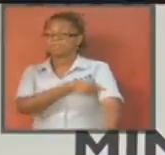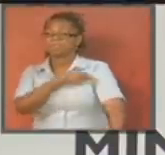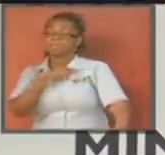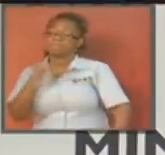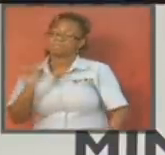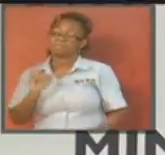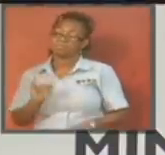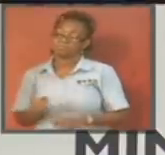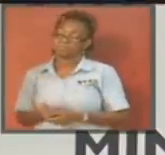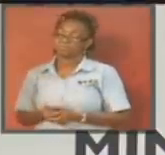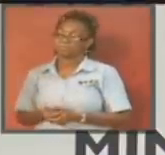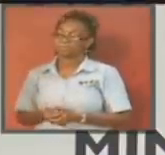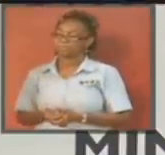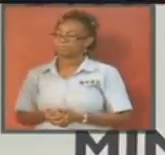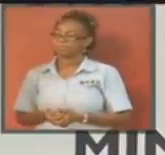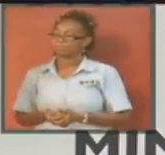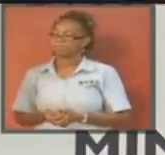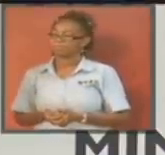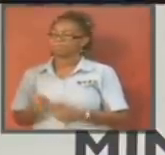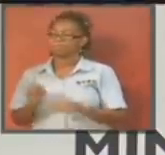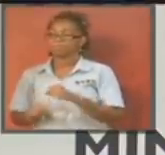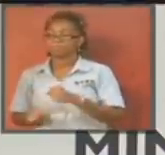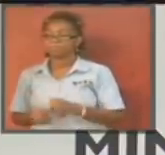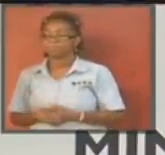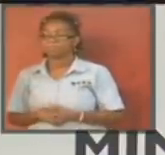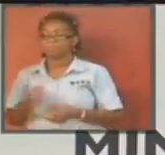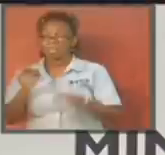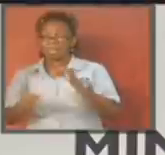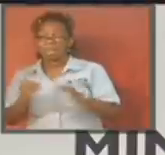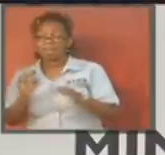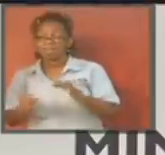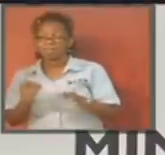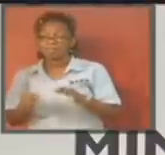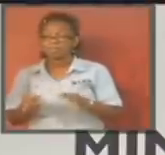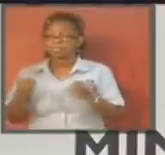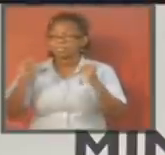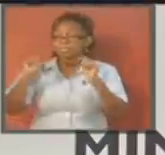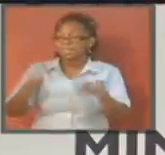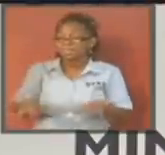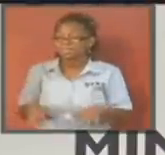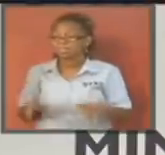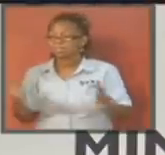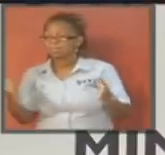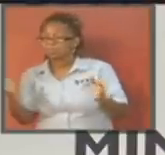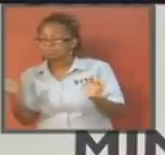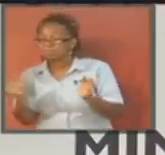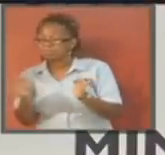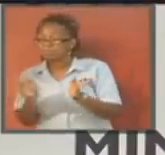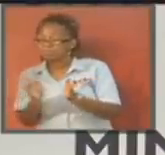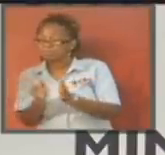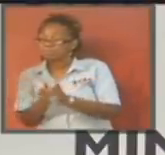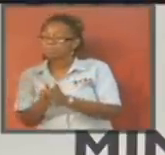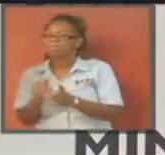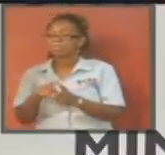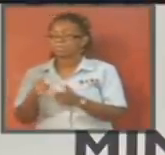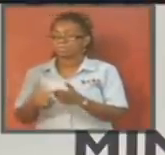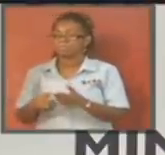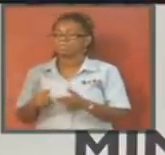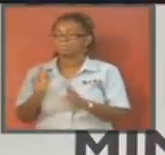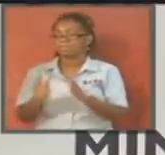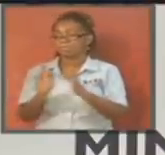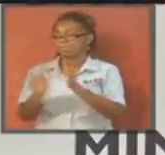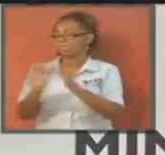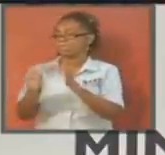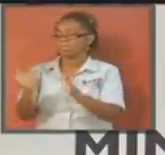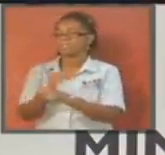So as the number of tests come down again, hopefully, and the numbers decrease, we will go back to that sort of status quo, 2 to 3 days